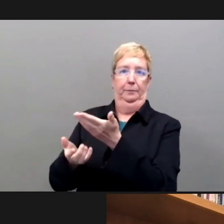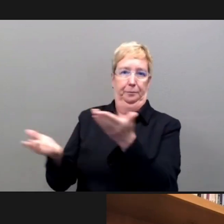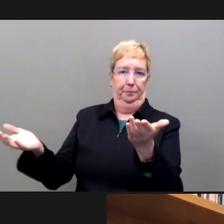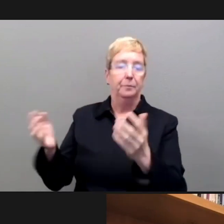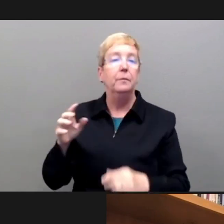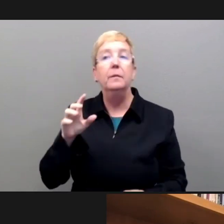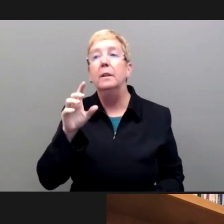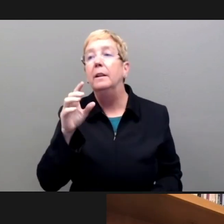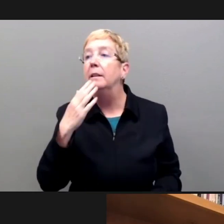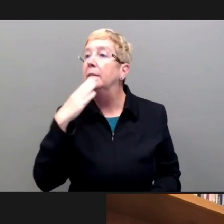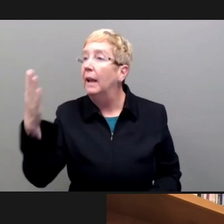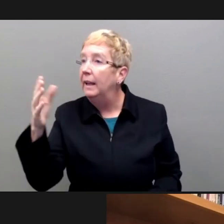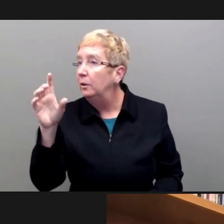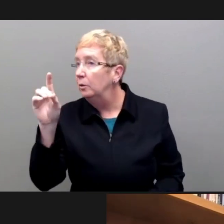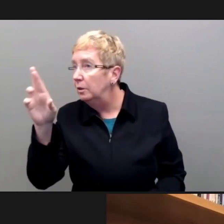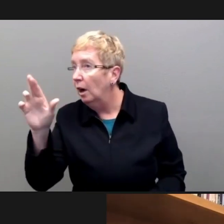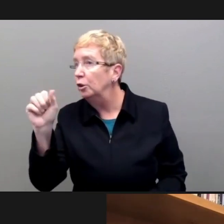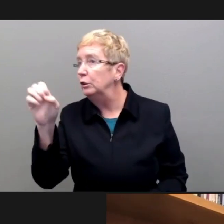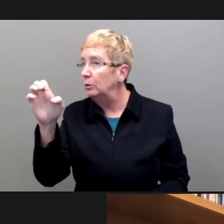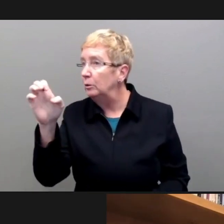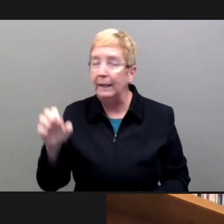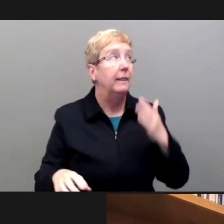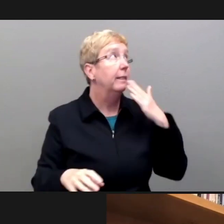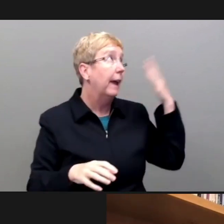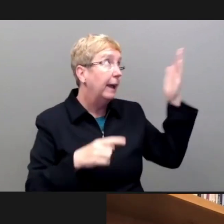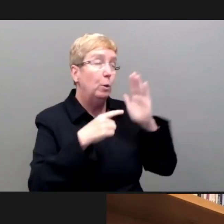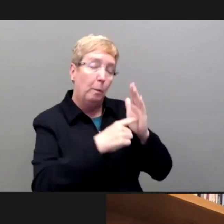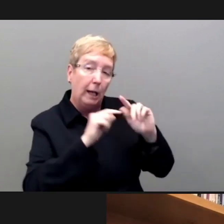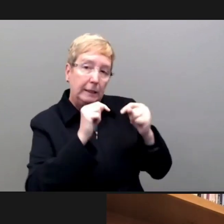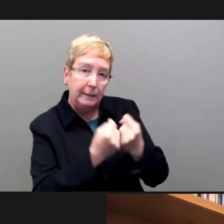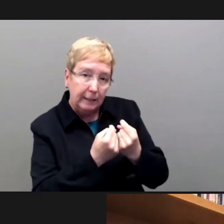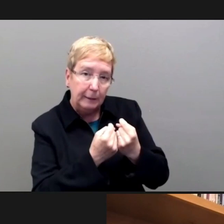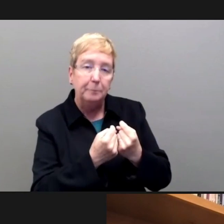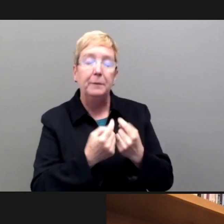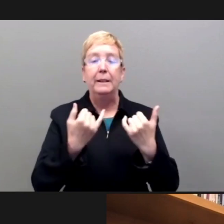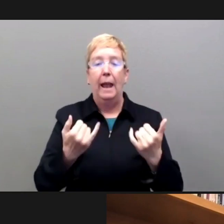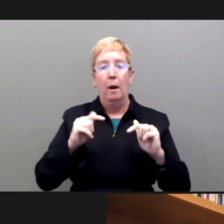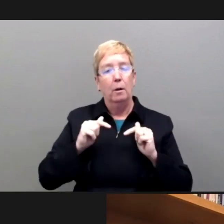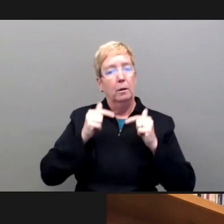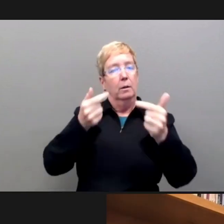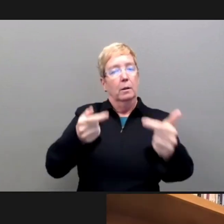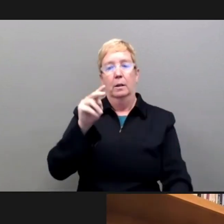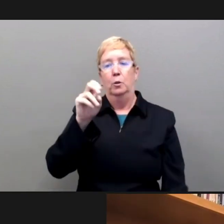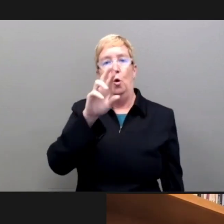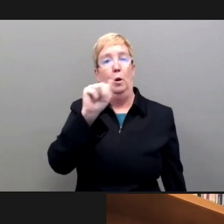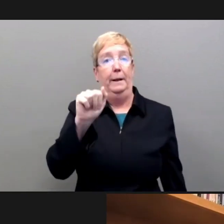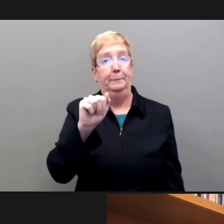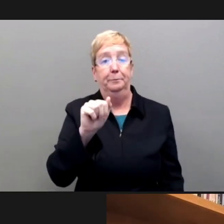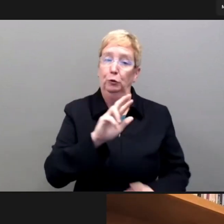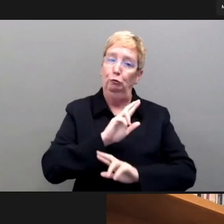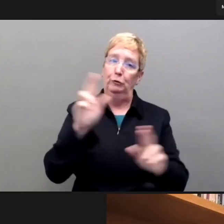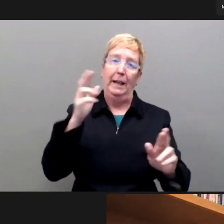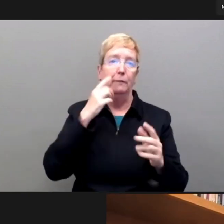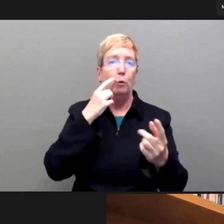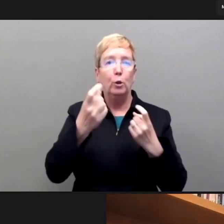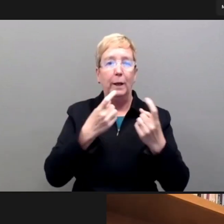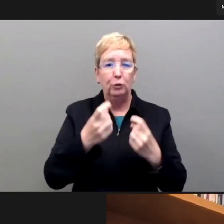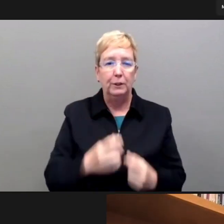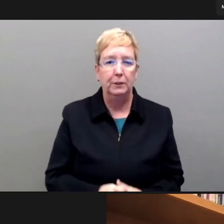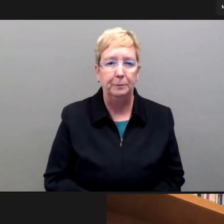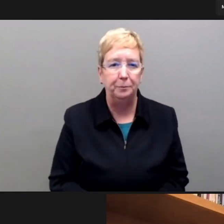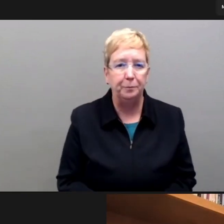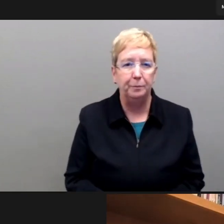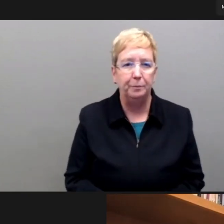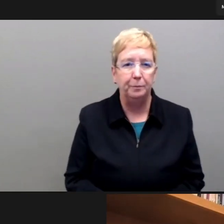you to the modeling team who does incredible work. Nora, we are ready for questions. Thank you, Governor. Thank you